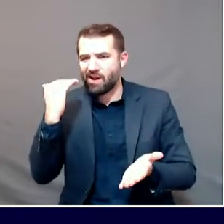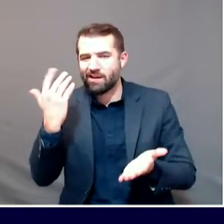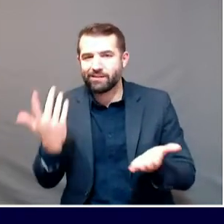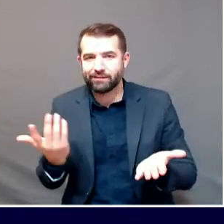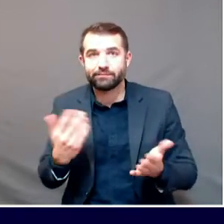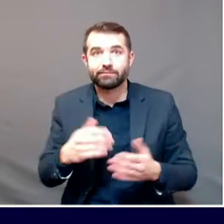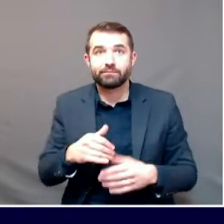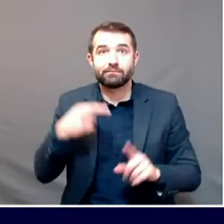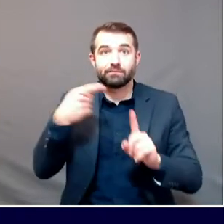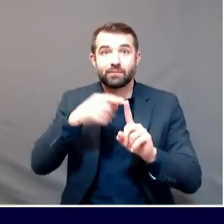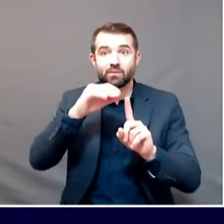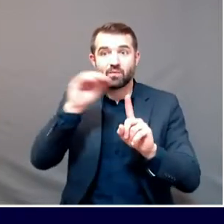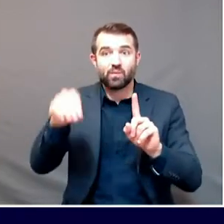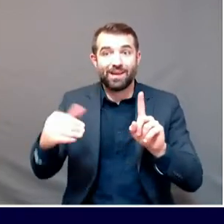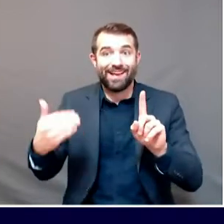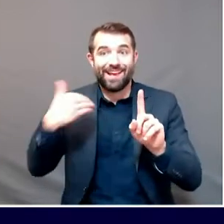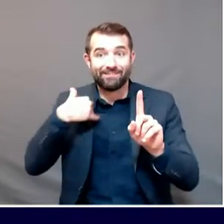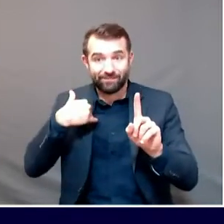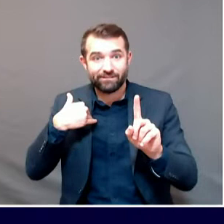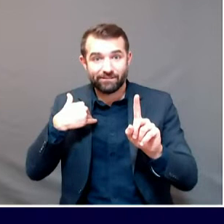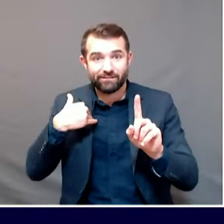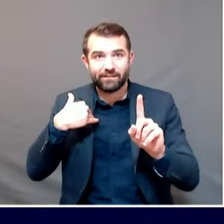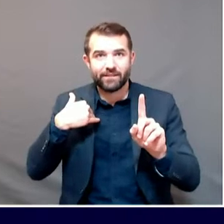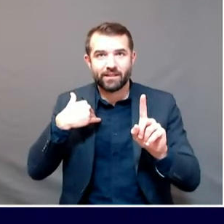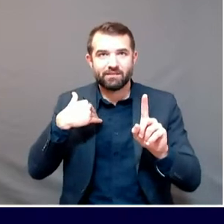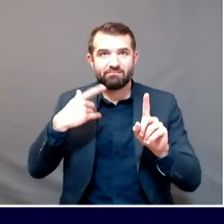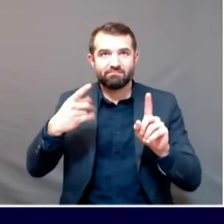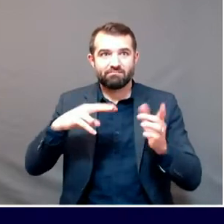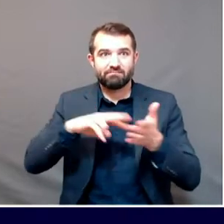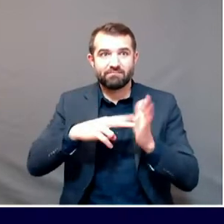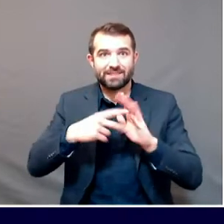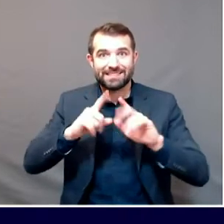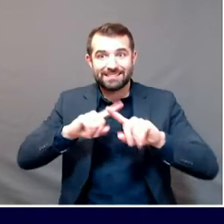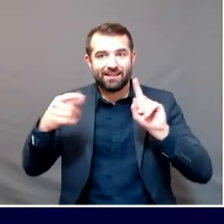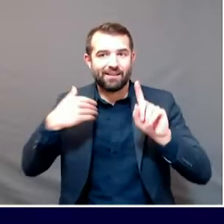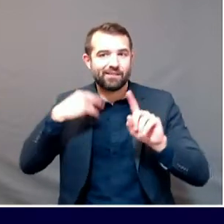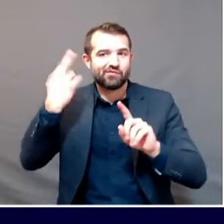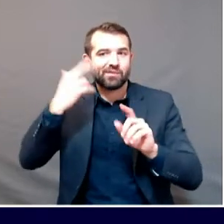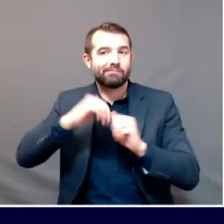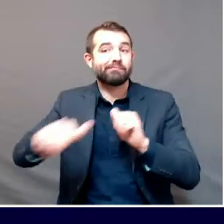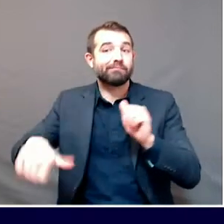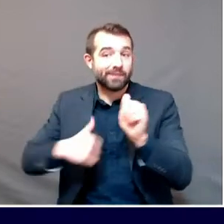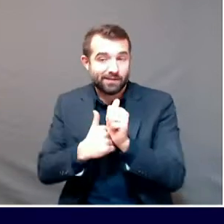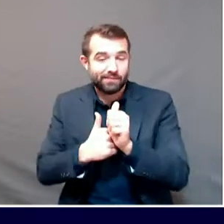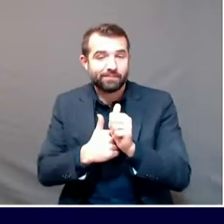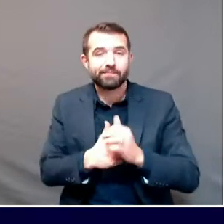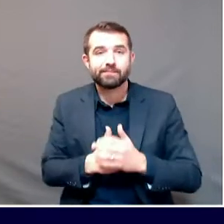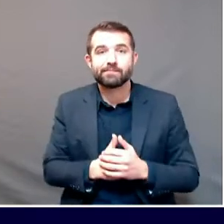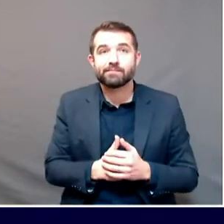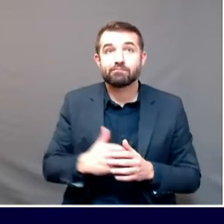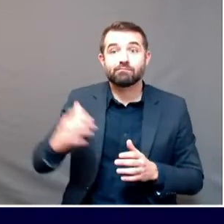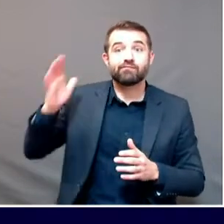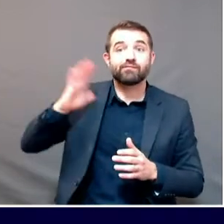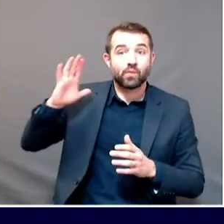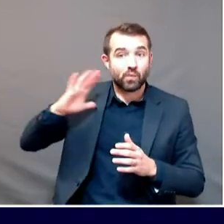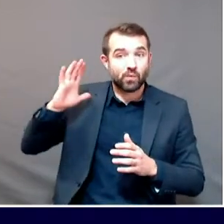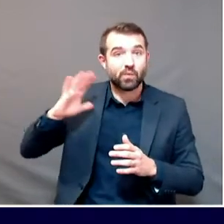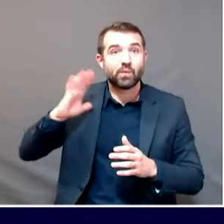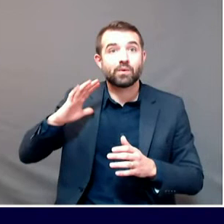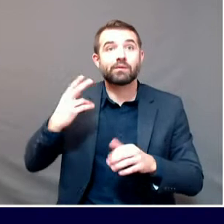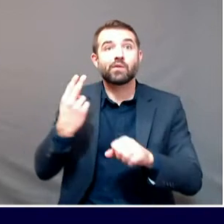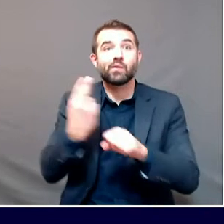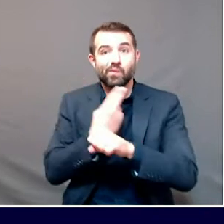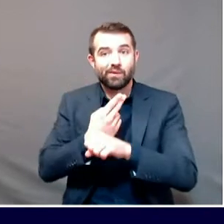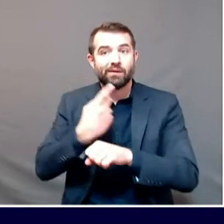based on where you are in a pandemic. Initially, the positivity rate was a proxy for testing capacity, how much testing